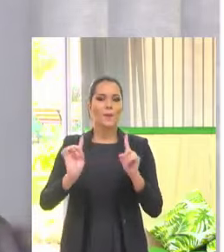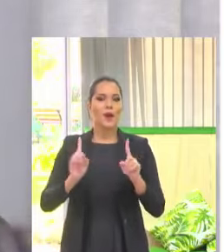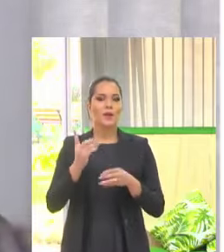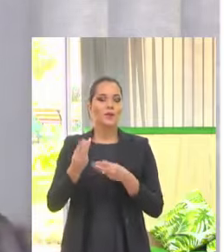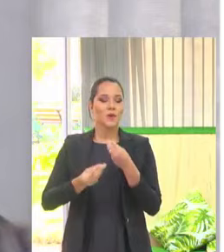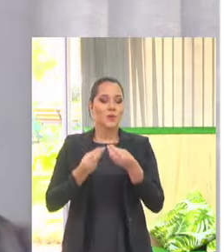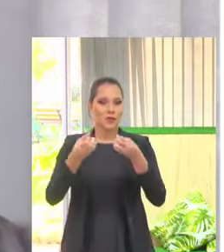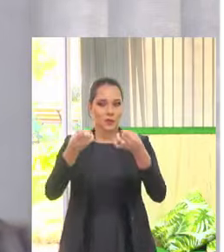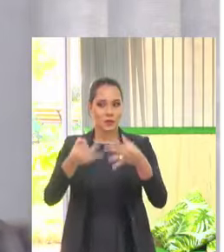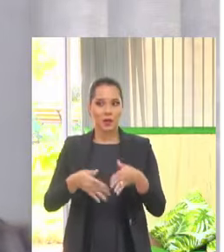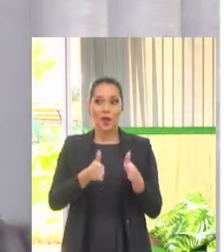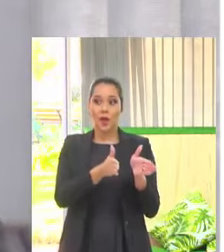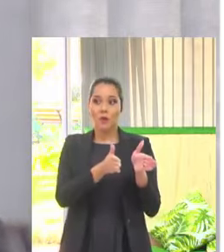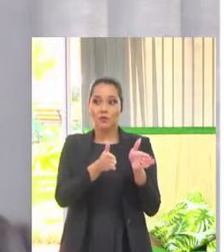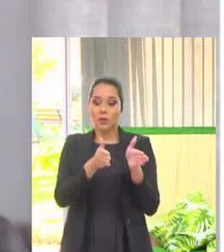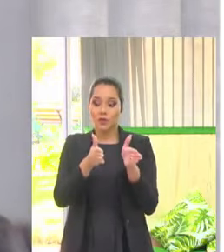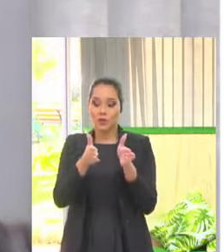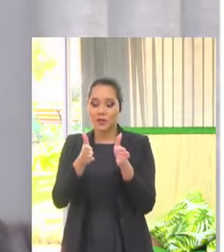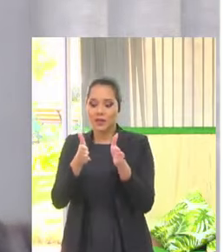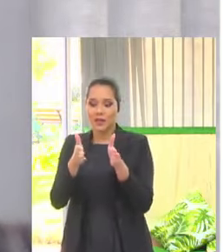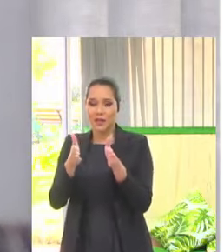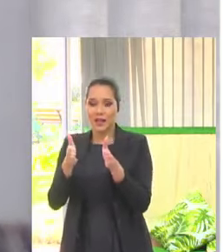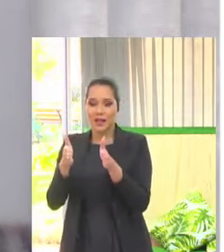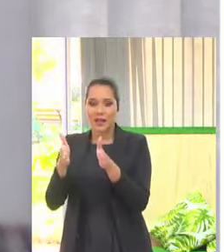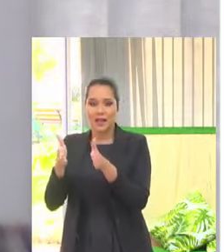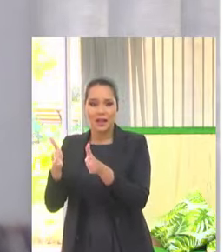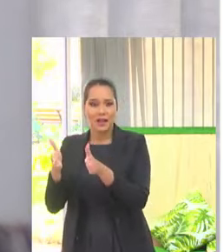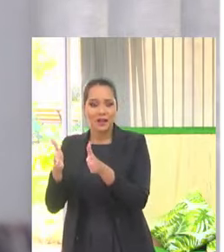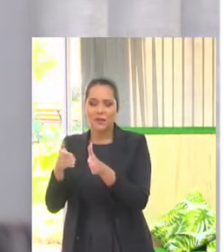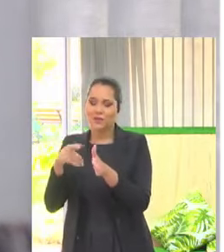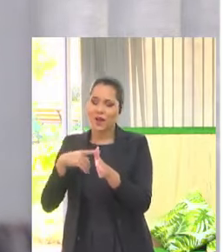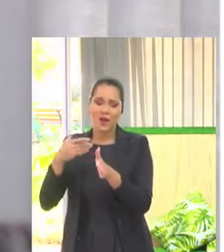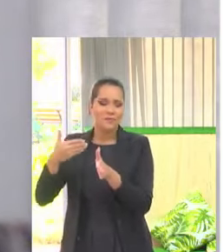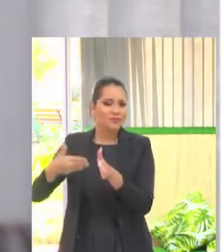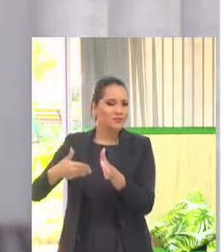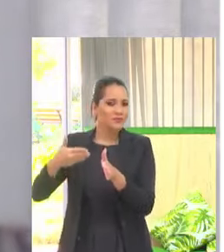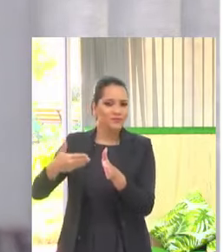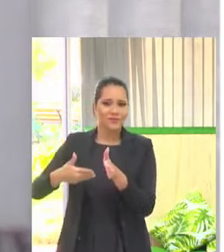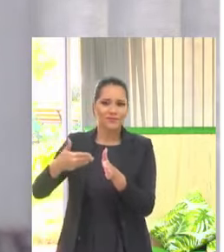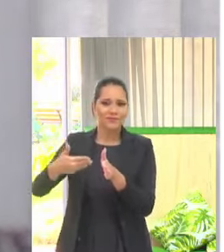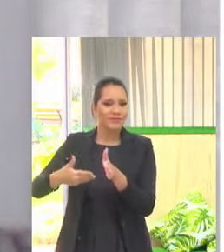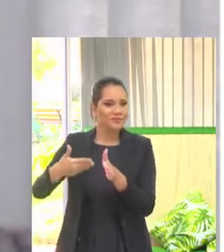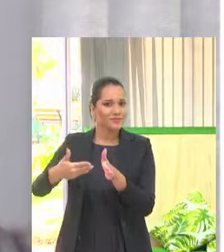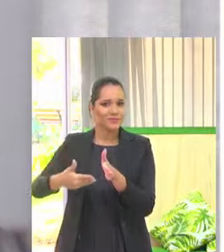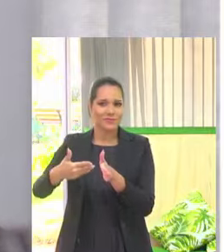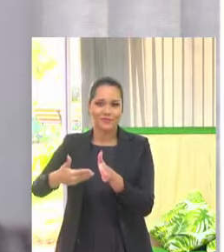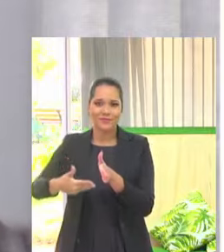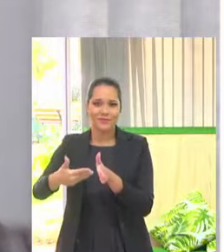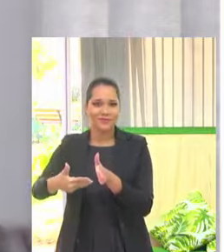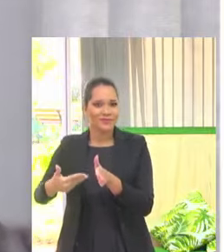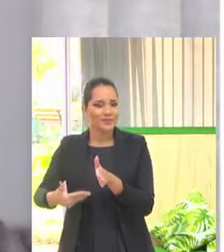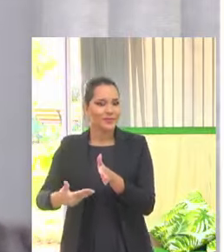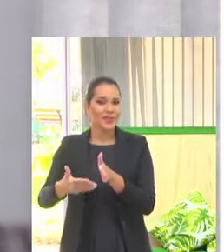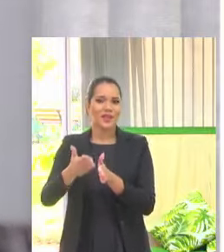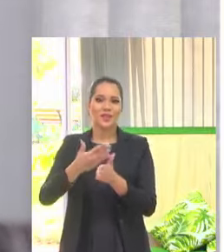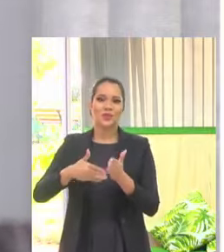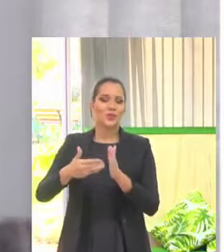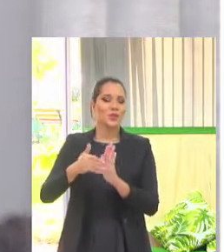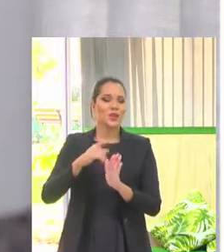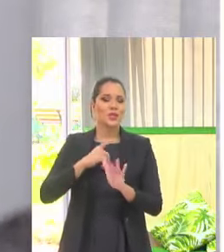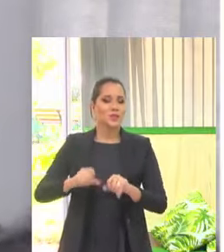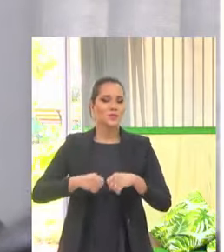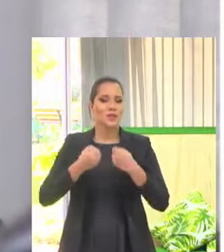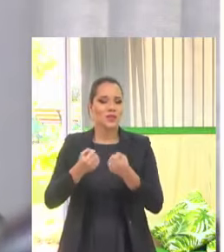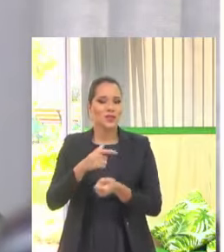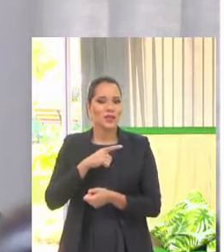process. So whichever opportunities we might have to bring this at first